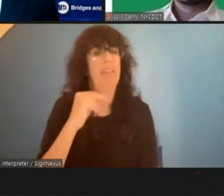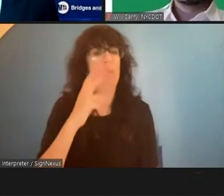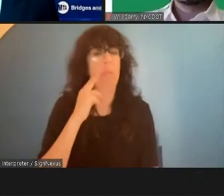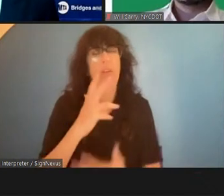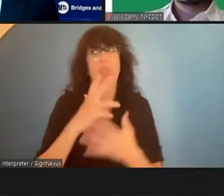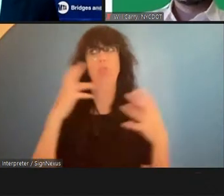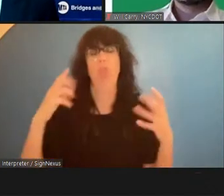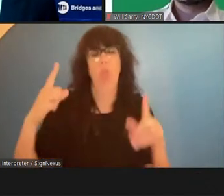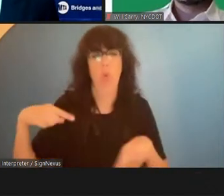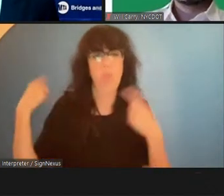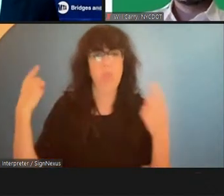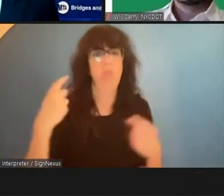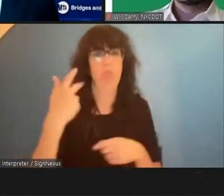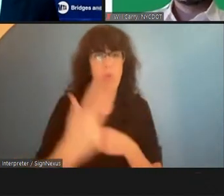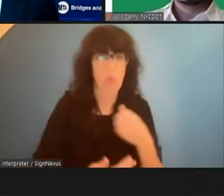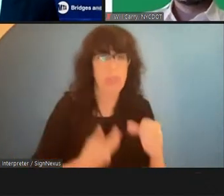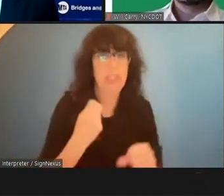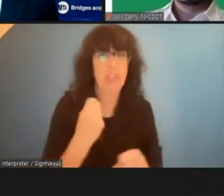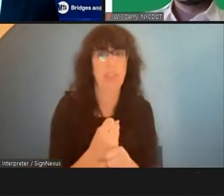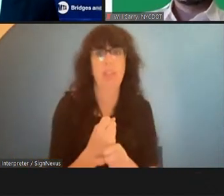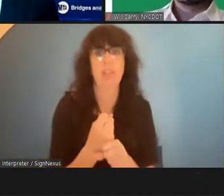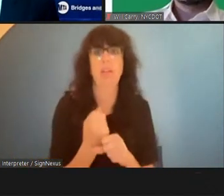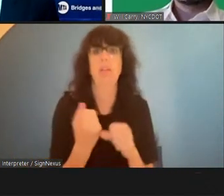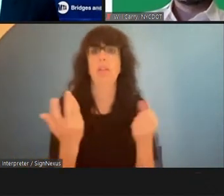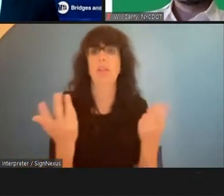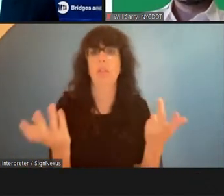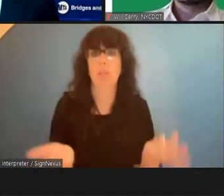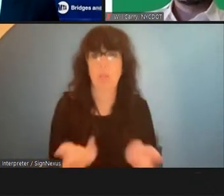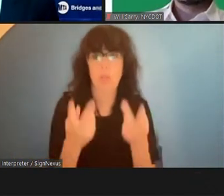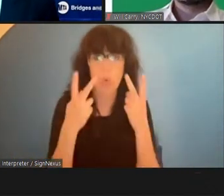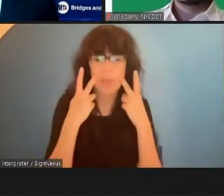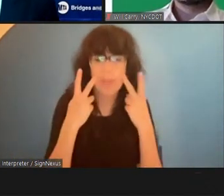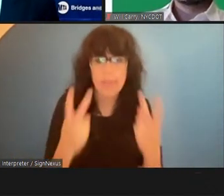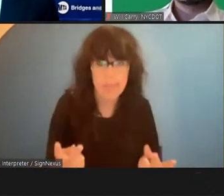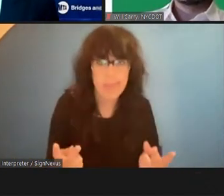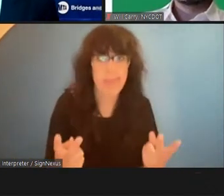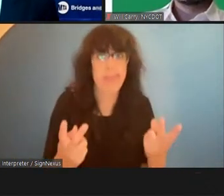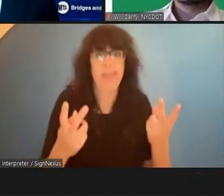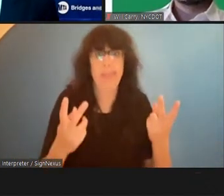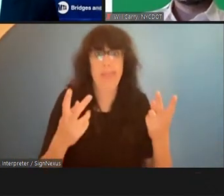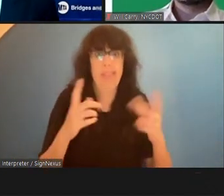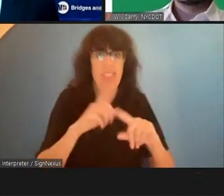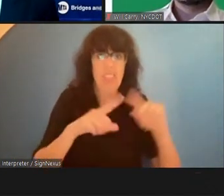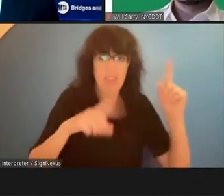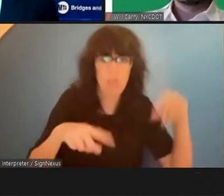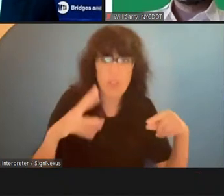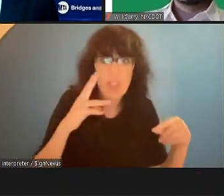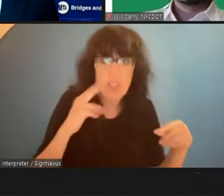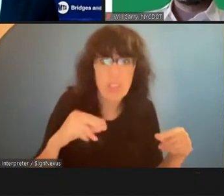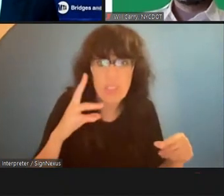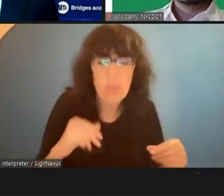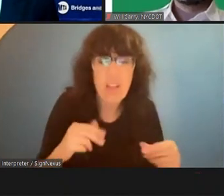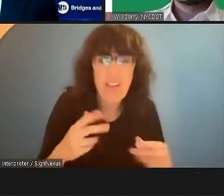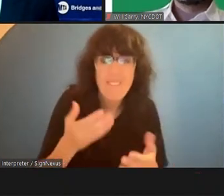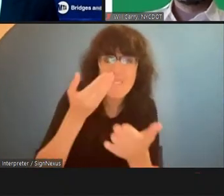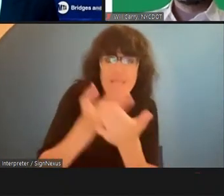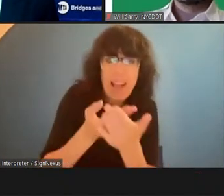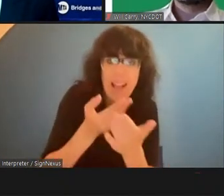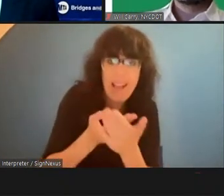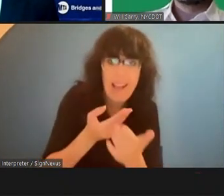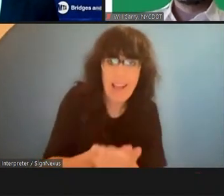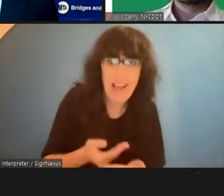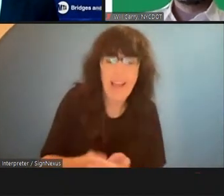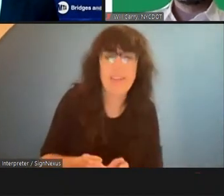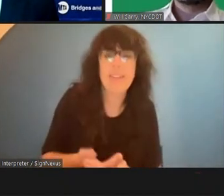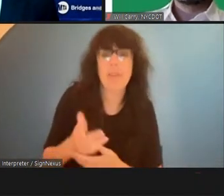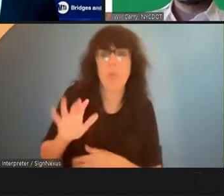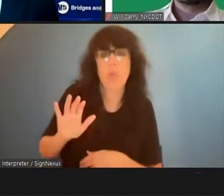years i'm talking about demonstratable experiences i'm talking about hard fact fact in which your own